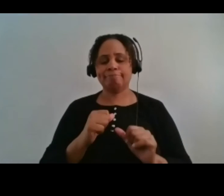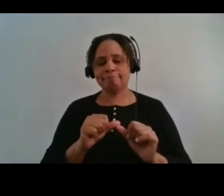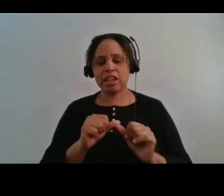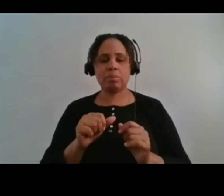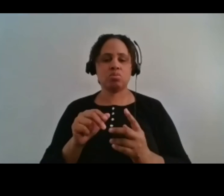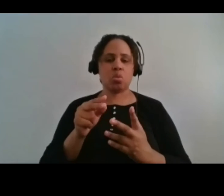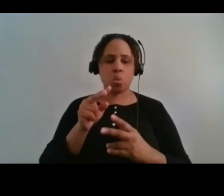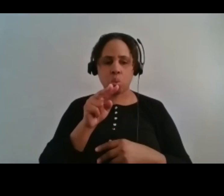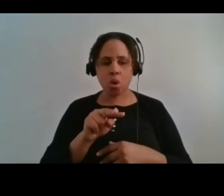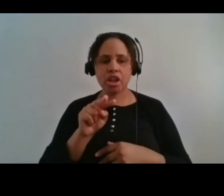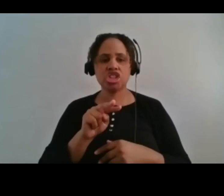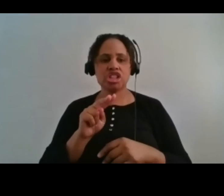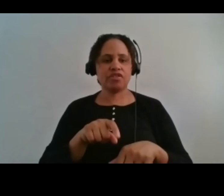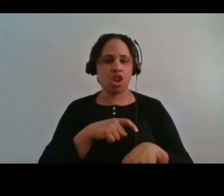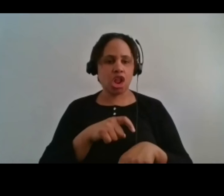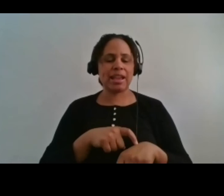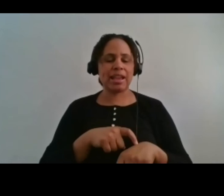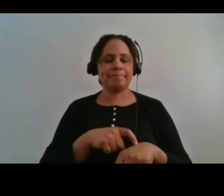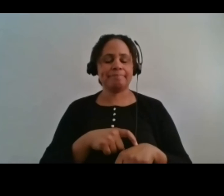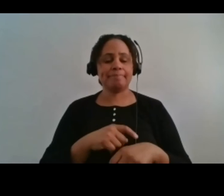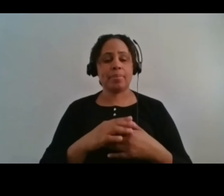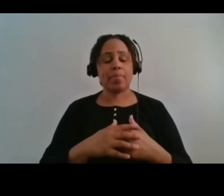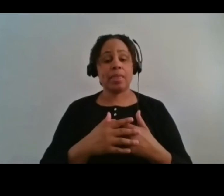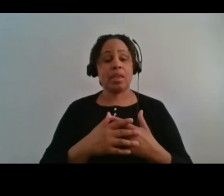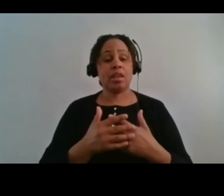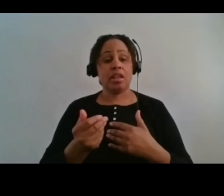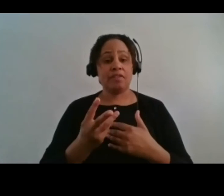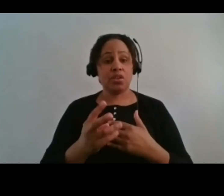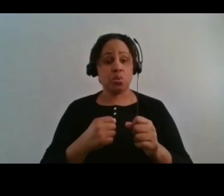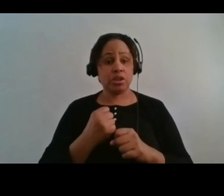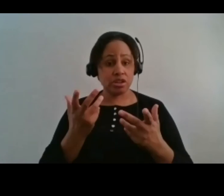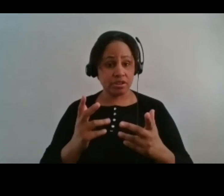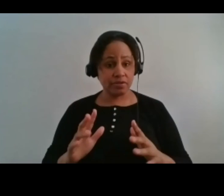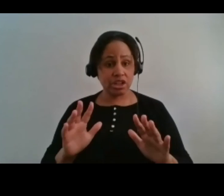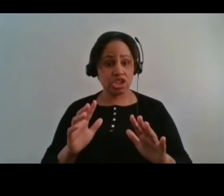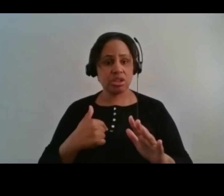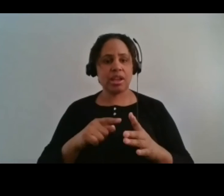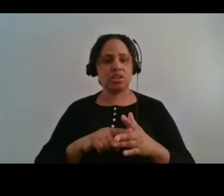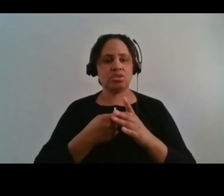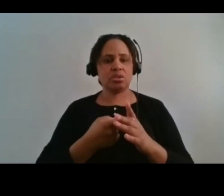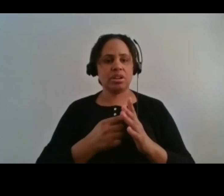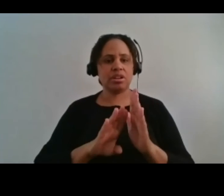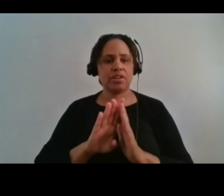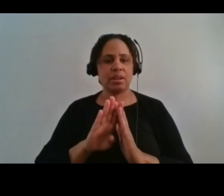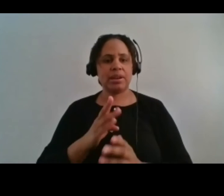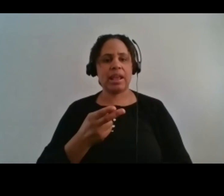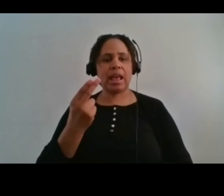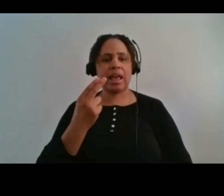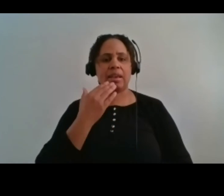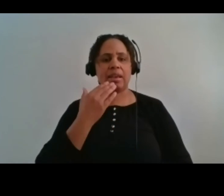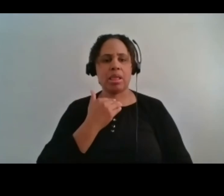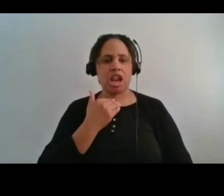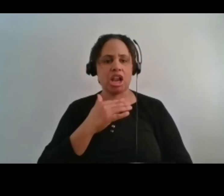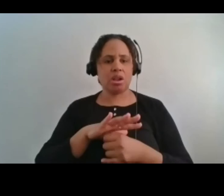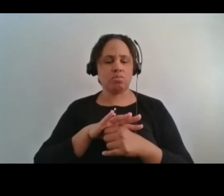for a long time. After a few years, I started developing high blood pressure, which